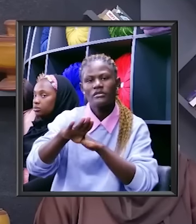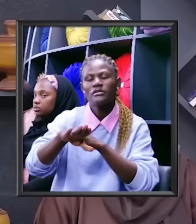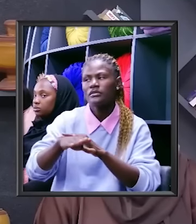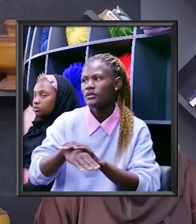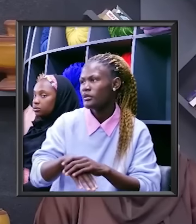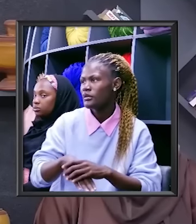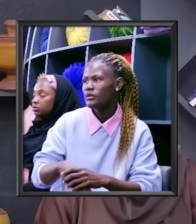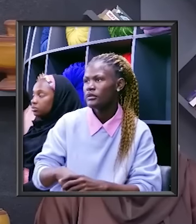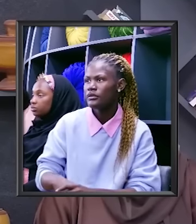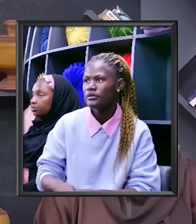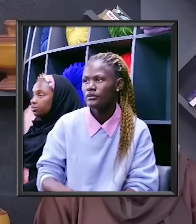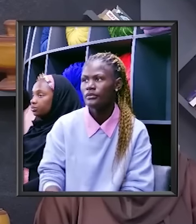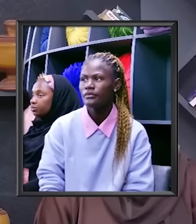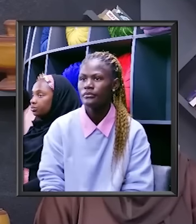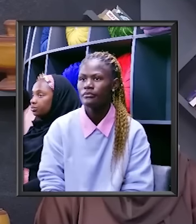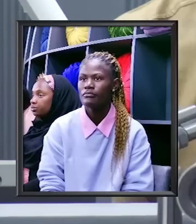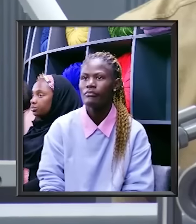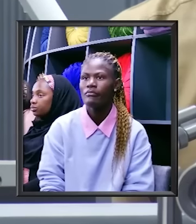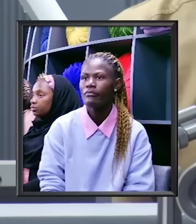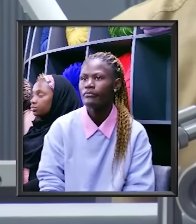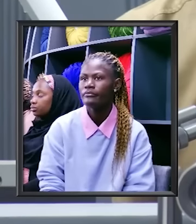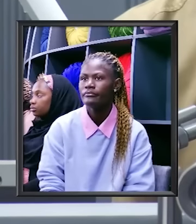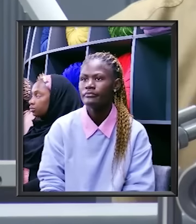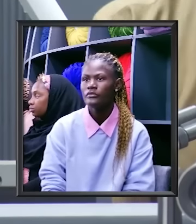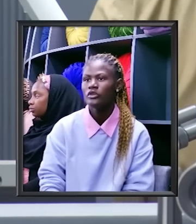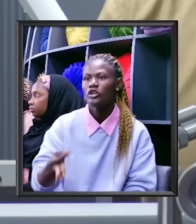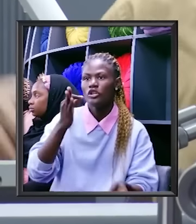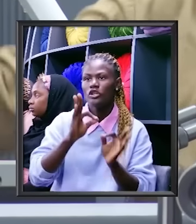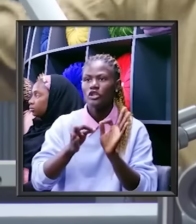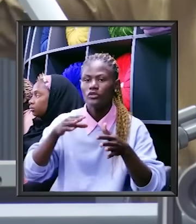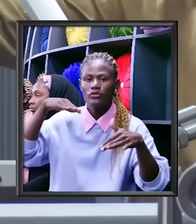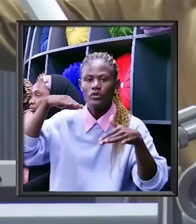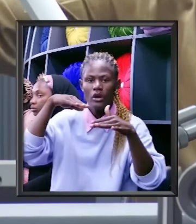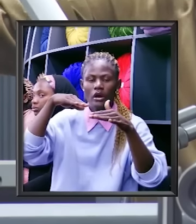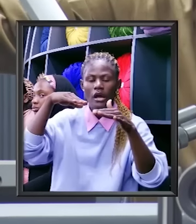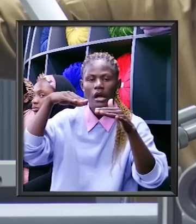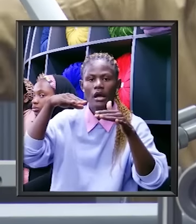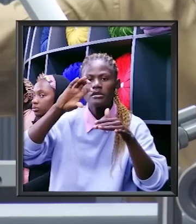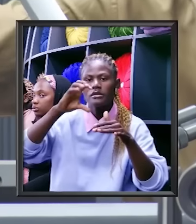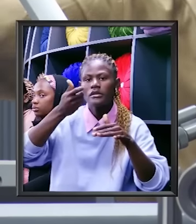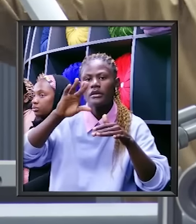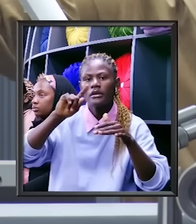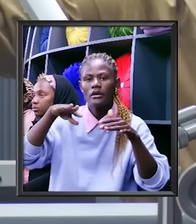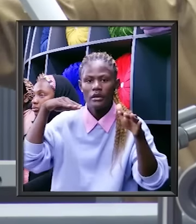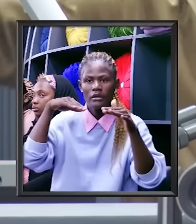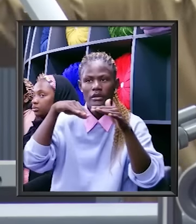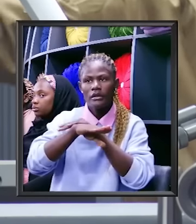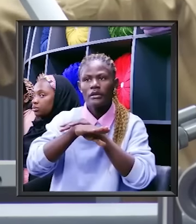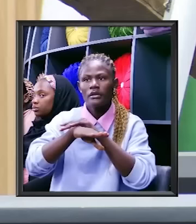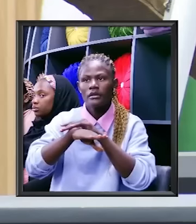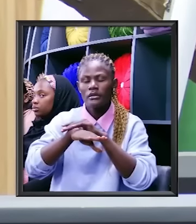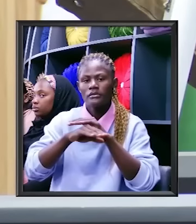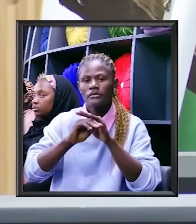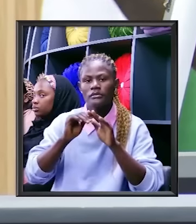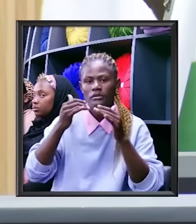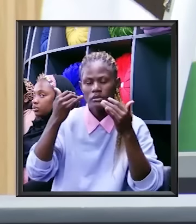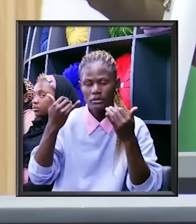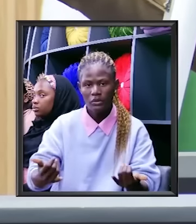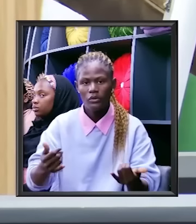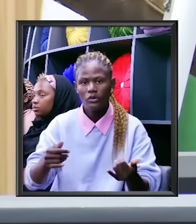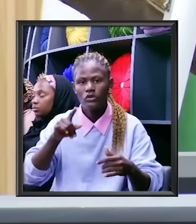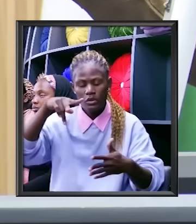the card. No be say you don't know. If your card enter, we have an ATM machine here where we cut this wall put.